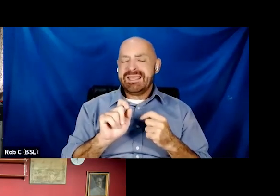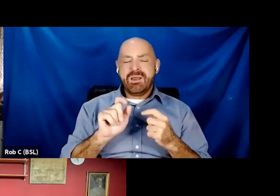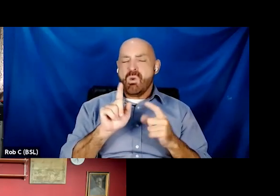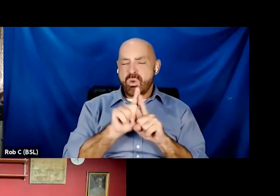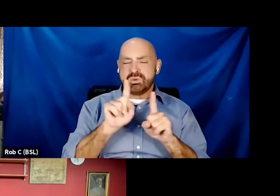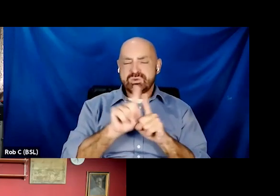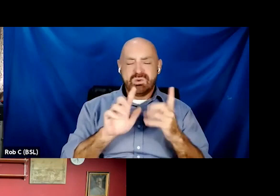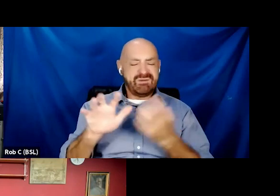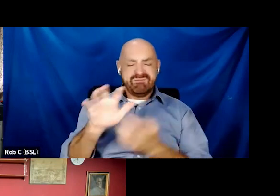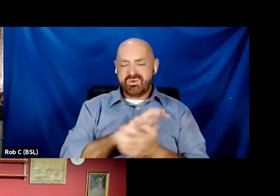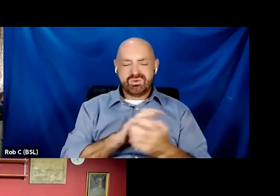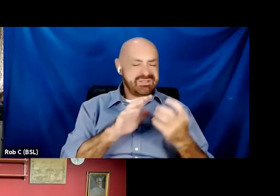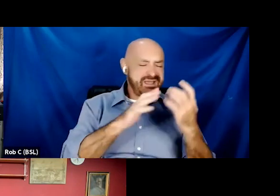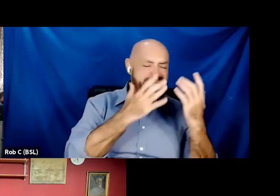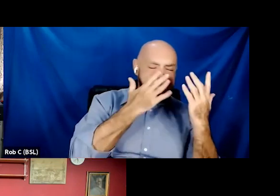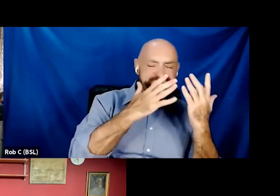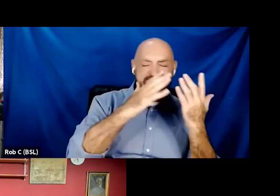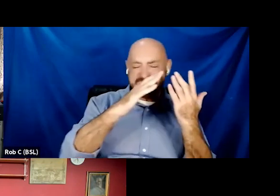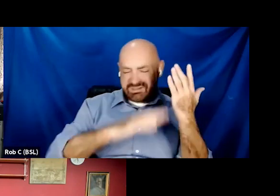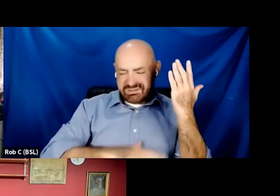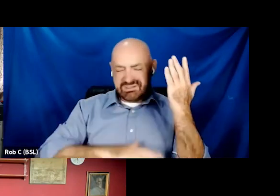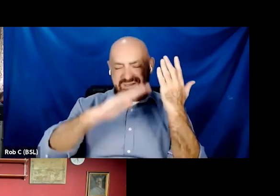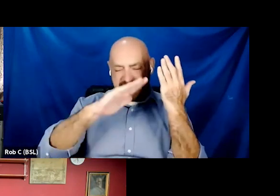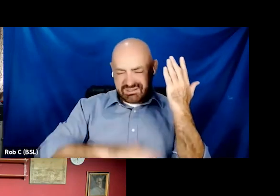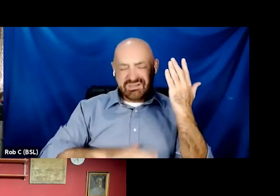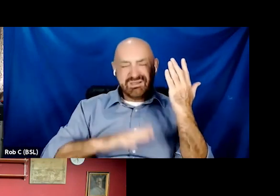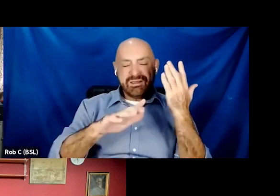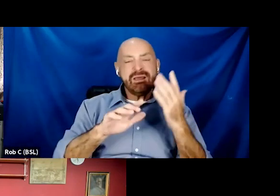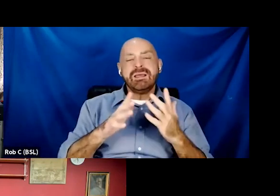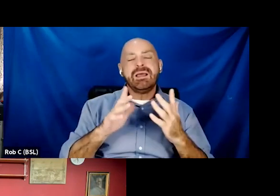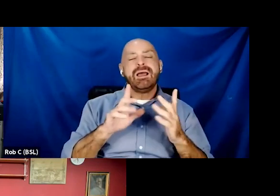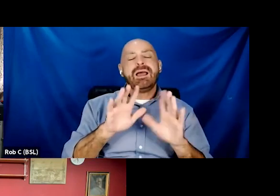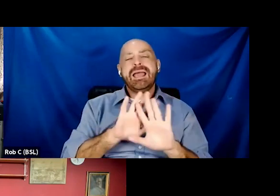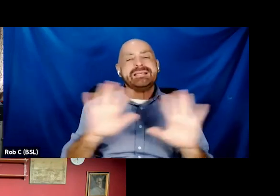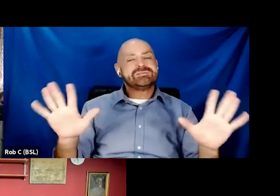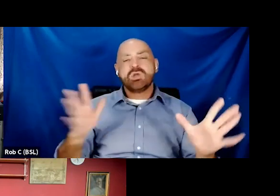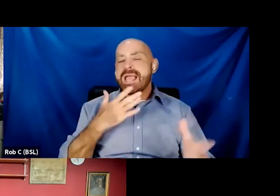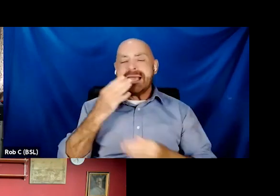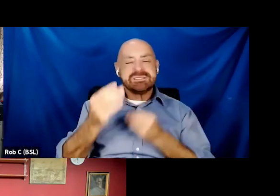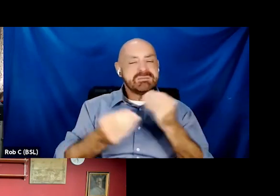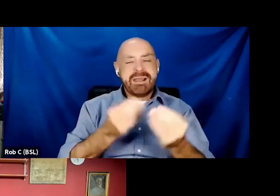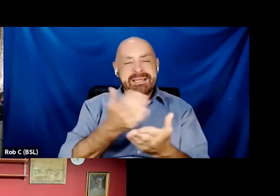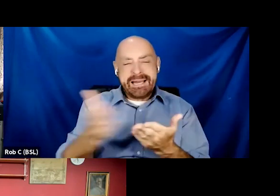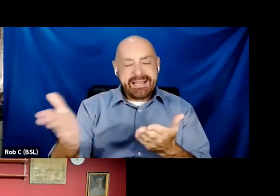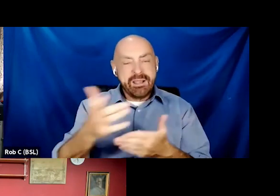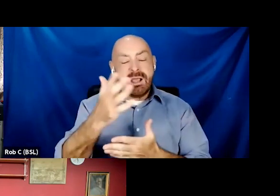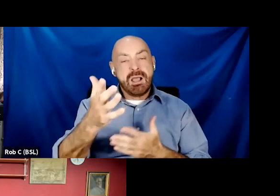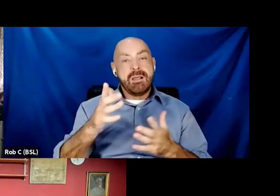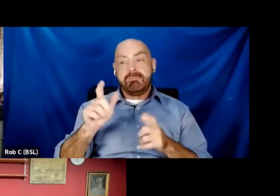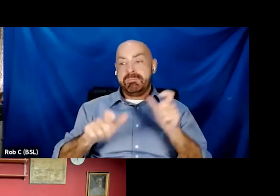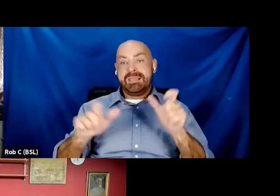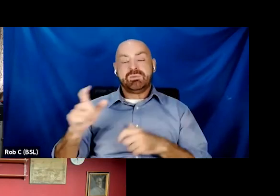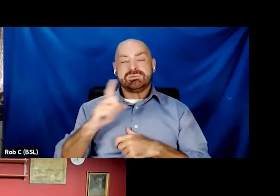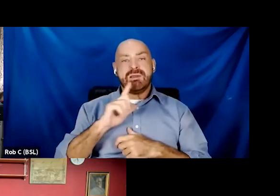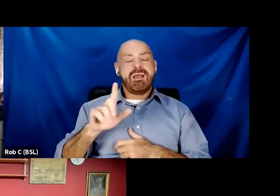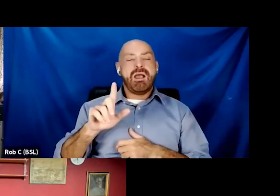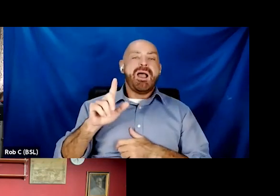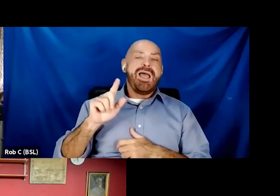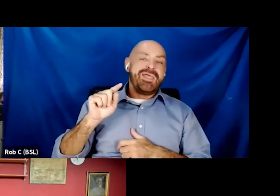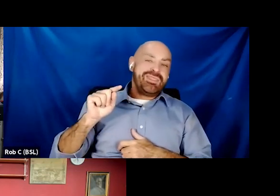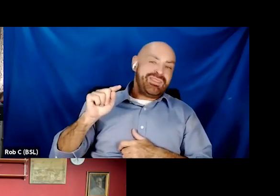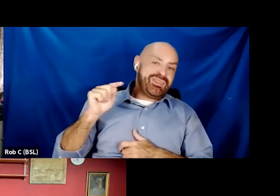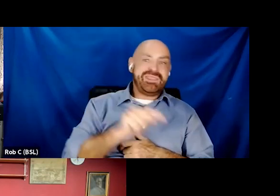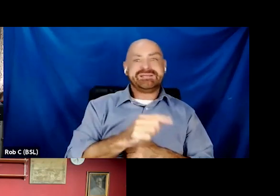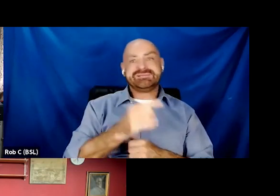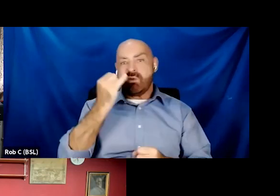point, and none of this is much explained. And because all the time you have people saying either this is the worst thing ever for